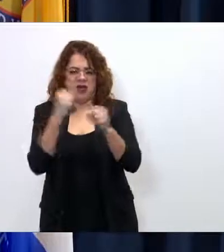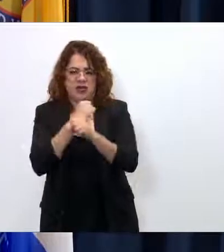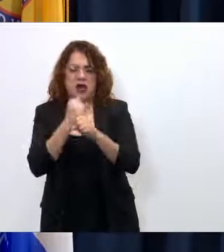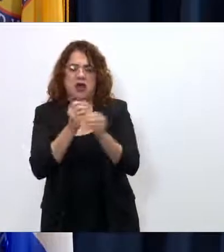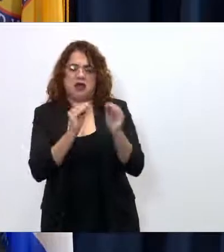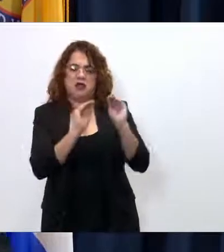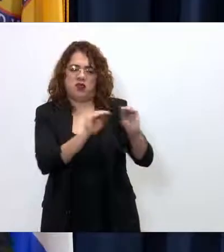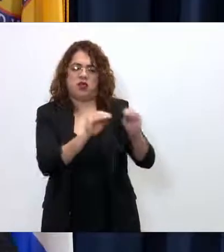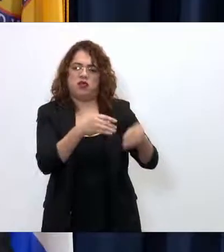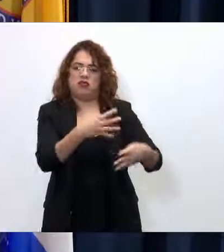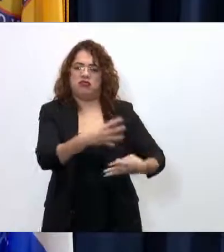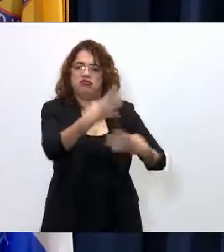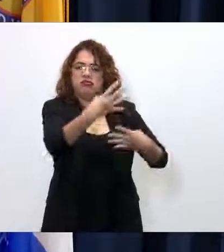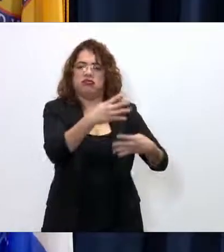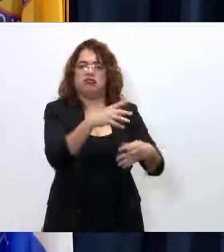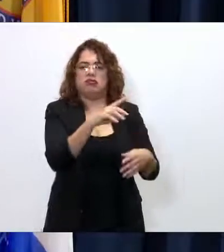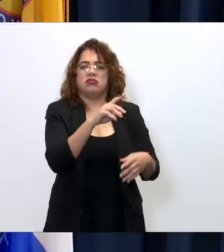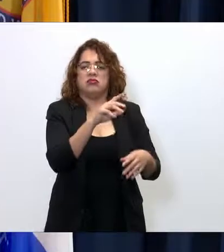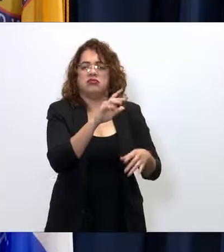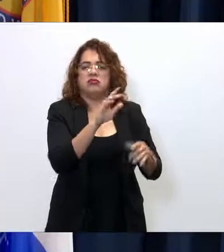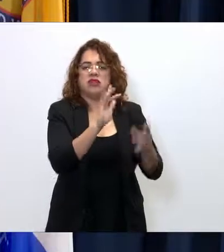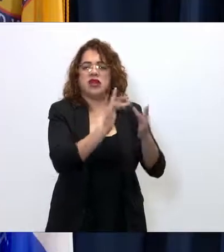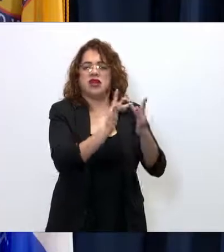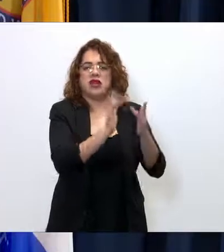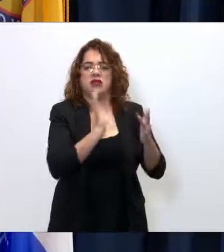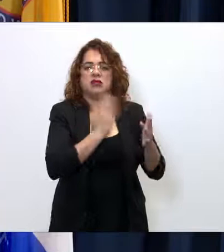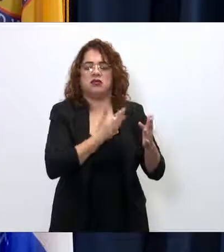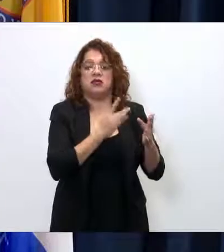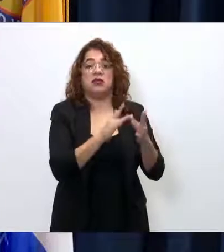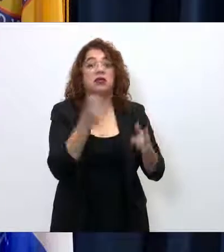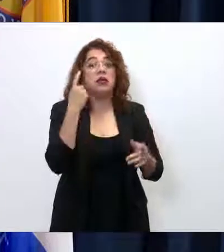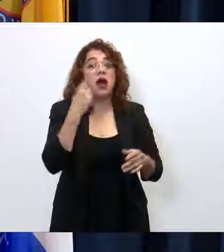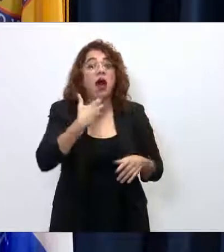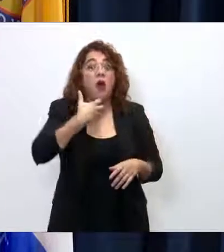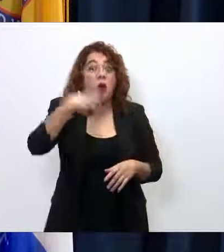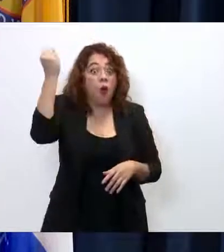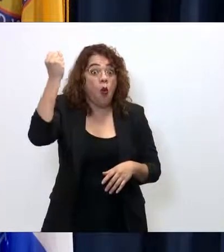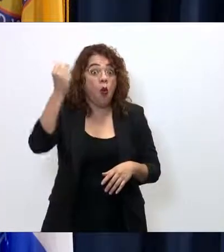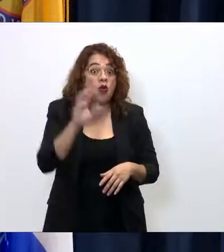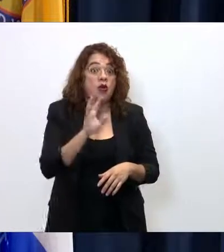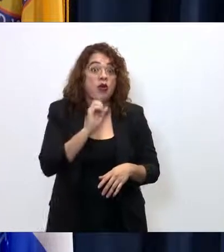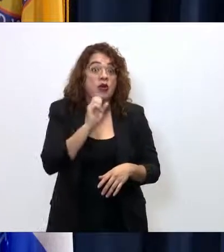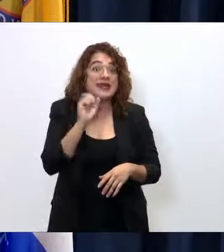just our older adults, so those over 65,